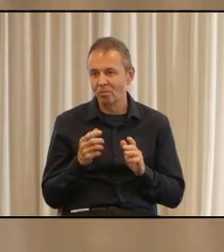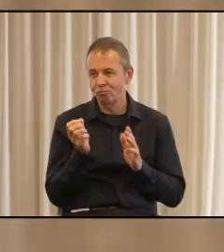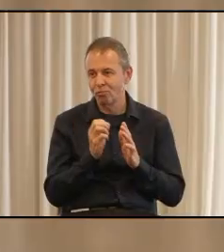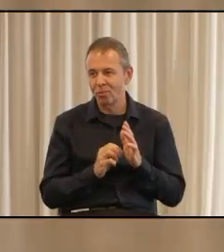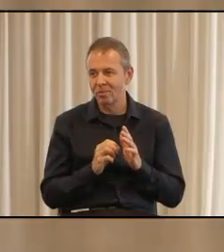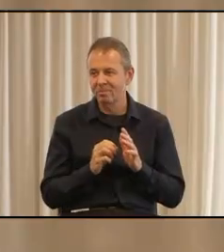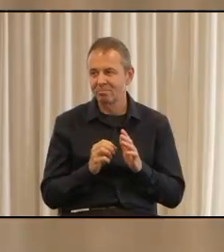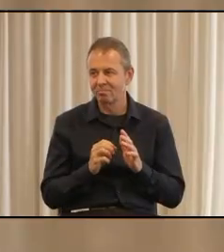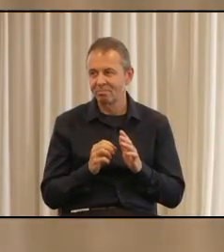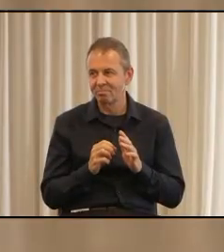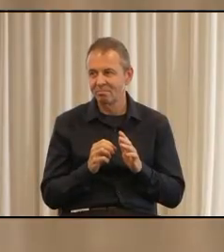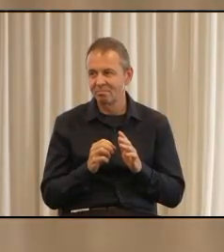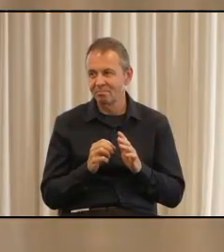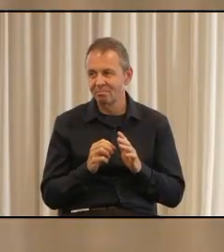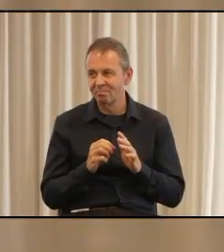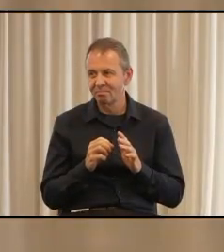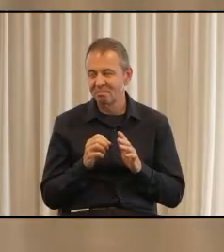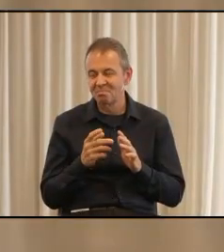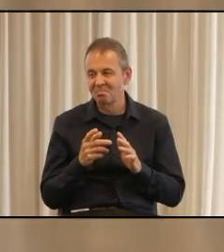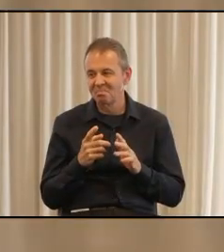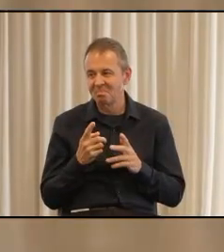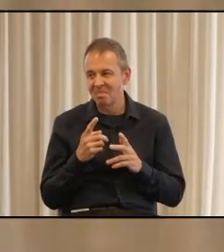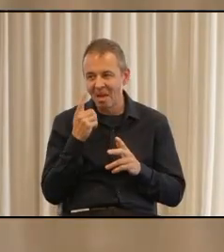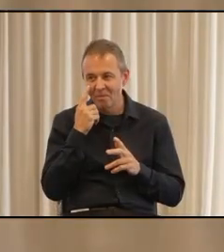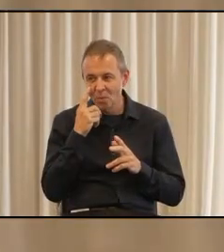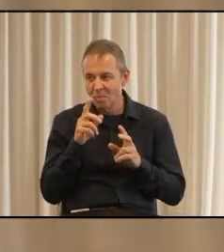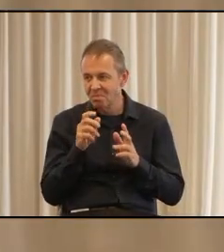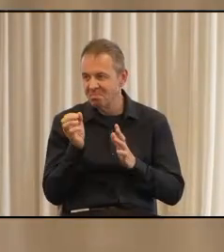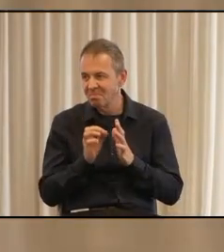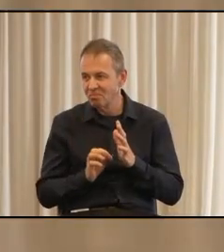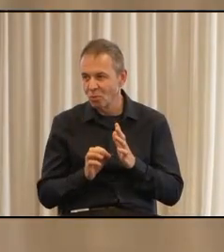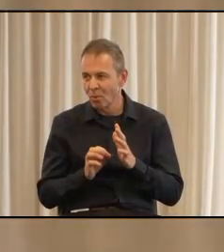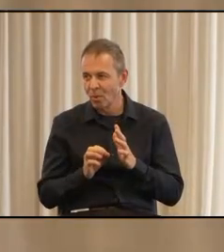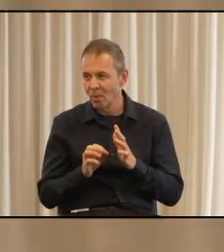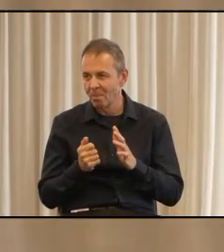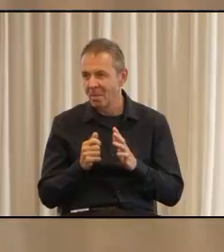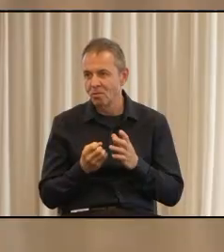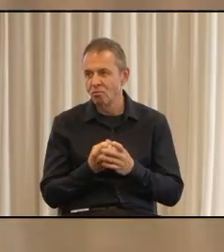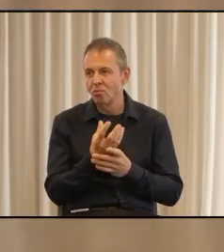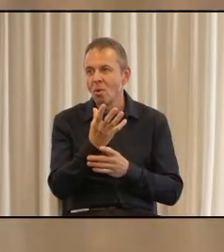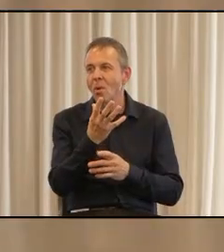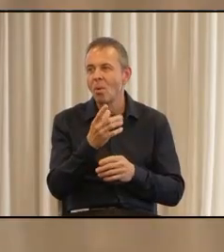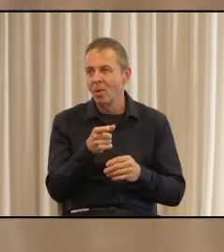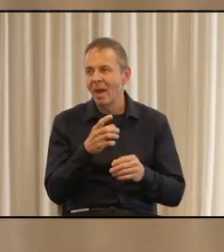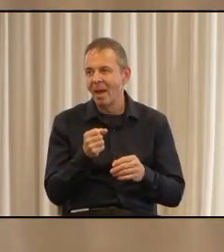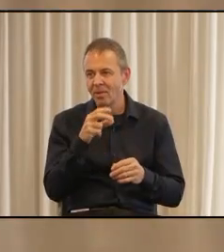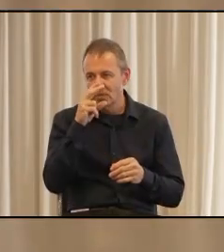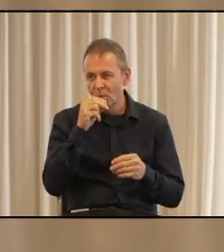whole investigation into an art practice that may, Nina also has a micro-enterprise, Nina